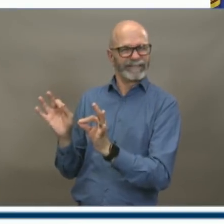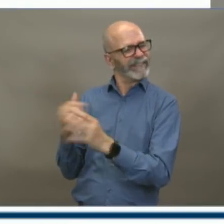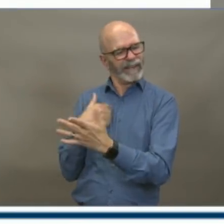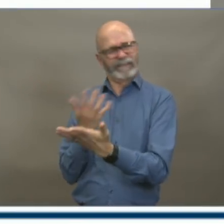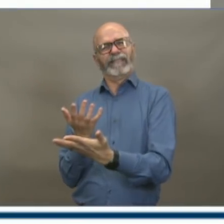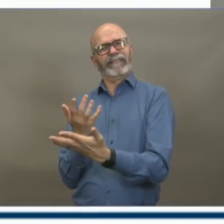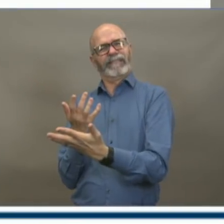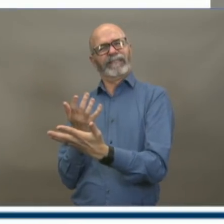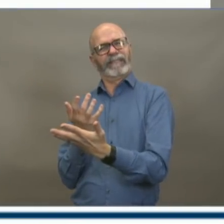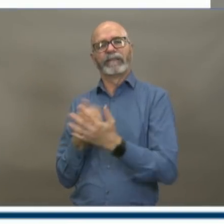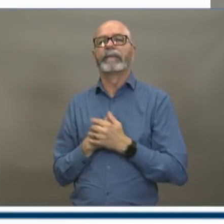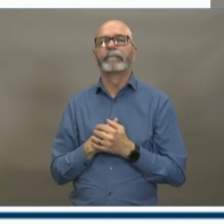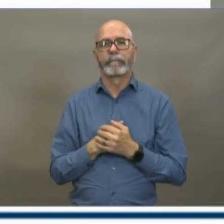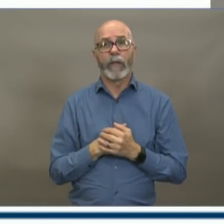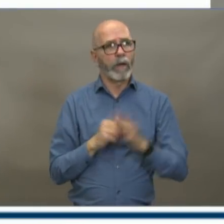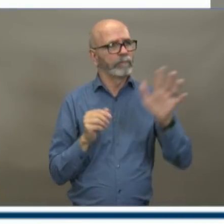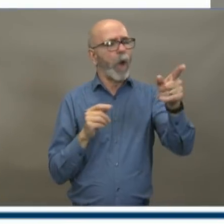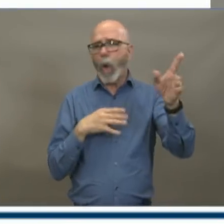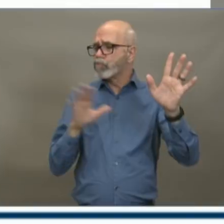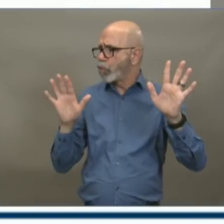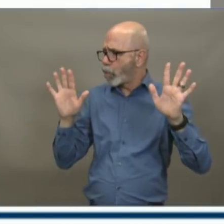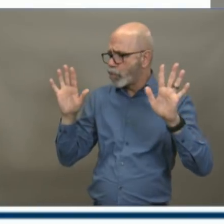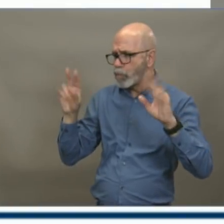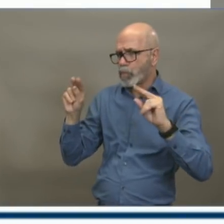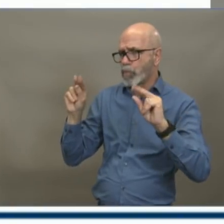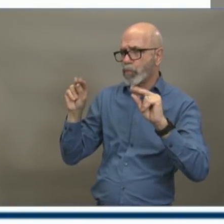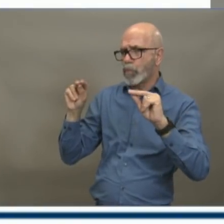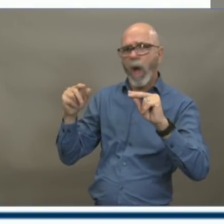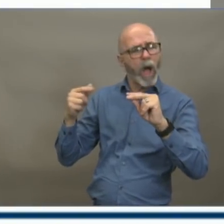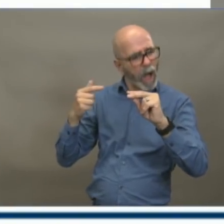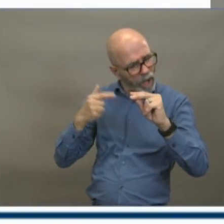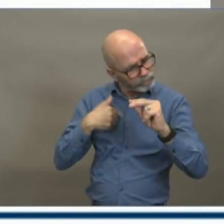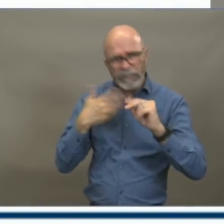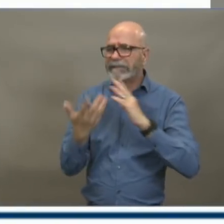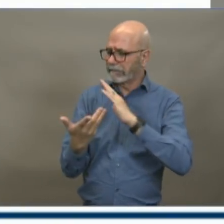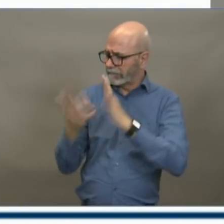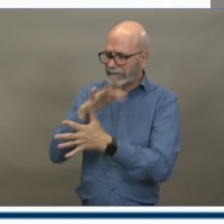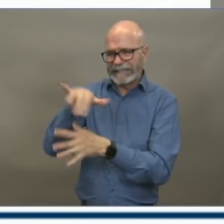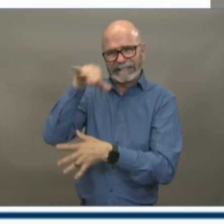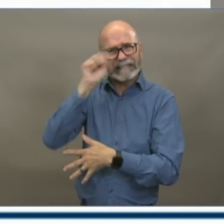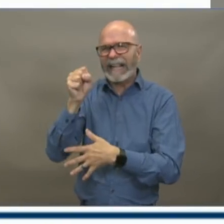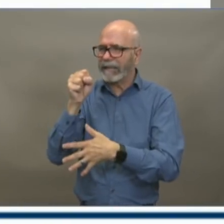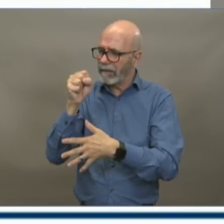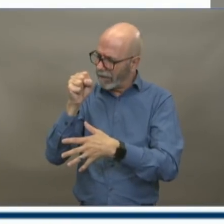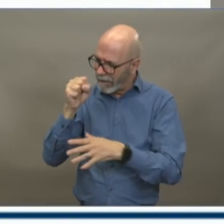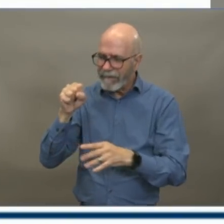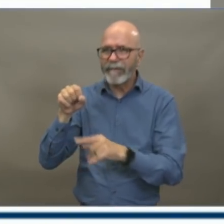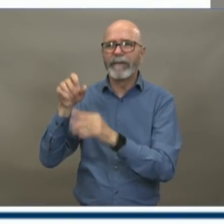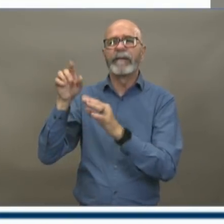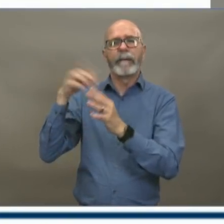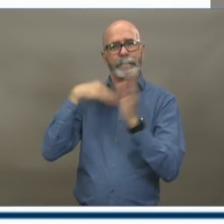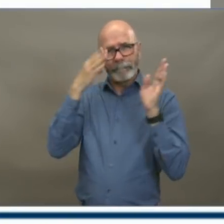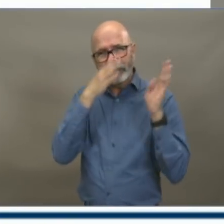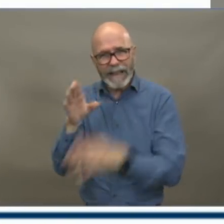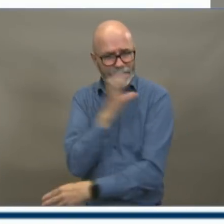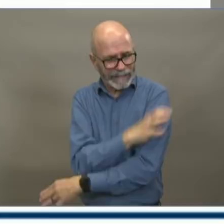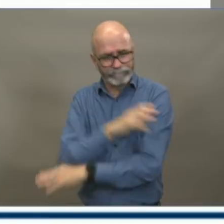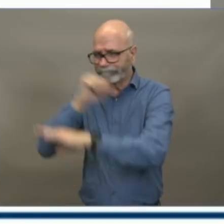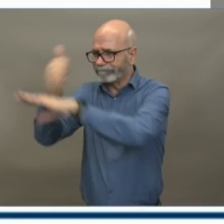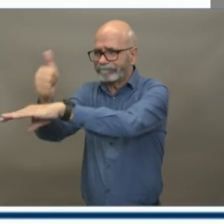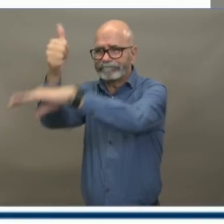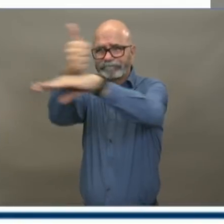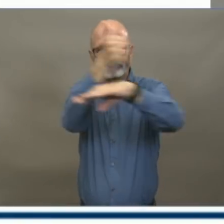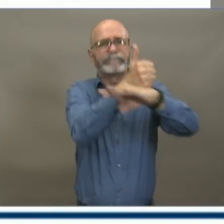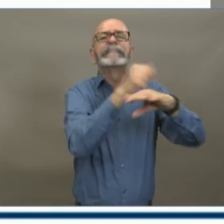first. They are one of the priority groups. We've made them a priority. We're prototyping a clinic. in the first phase when we have